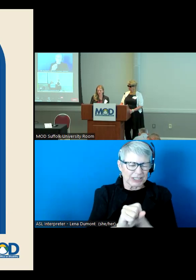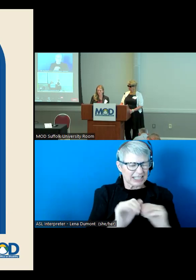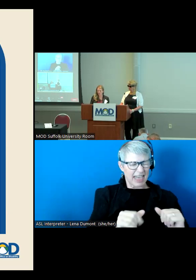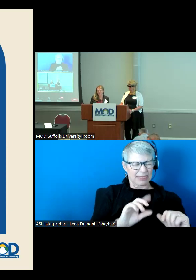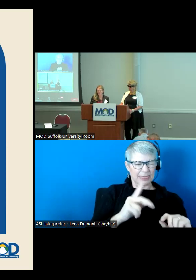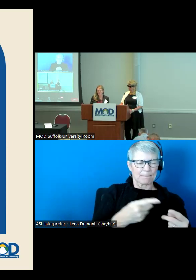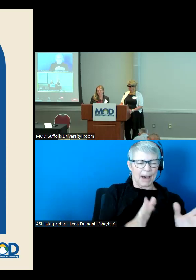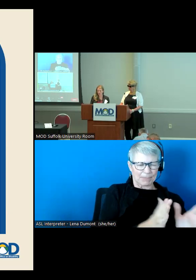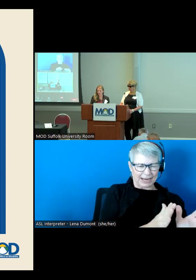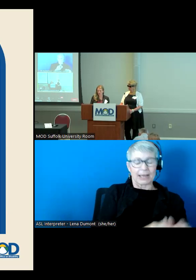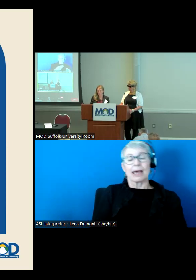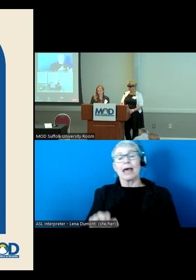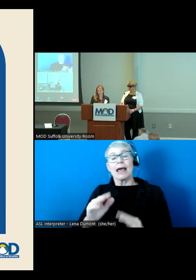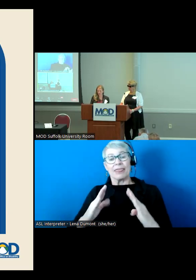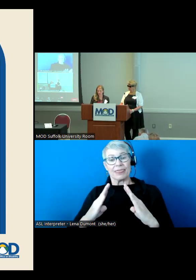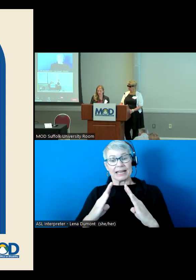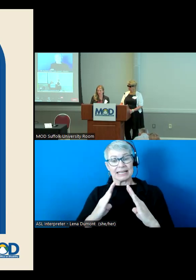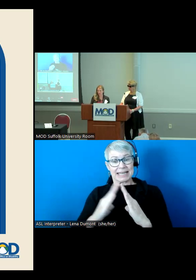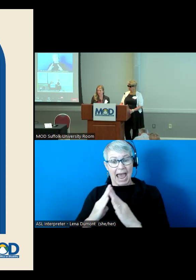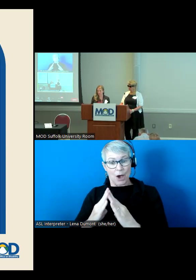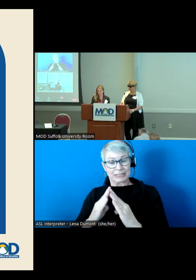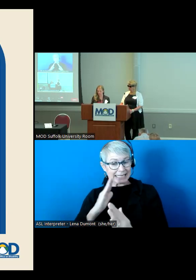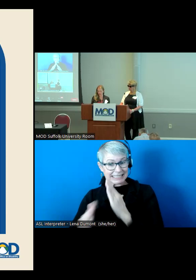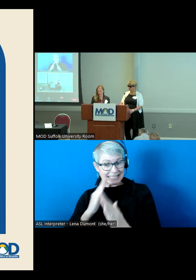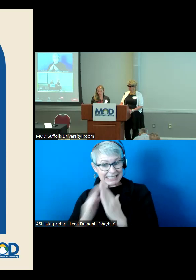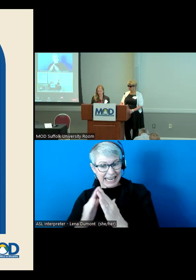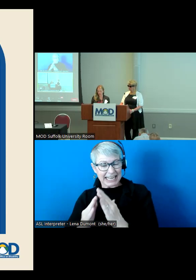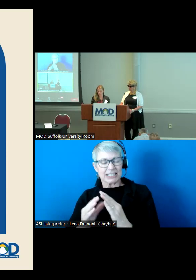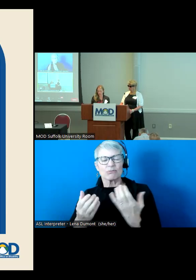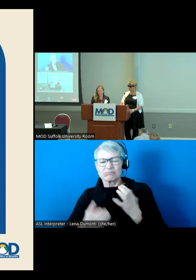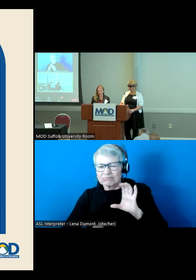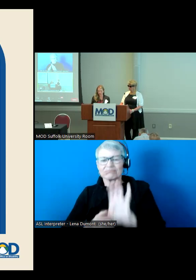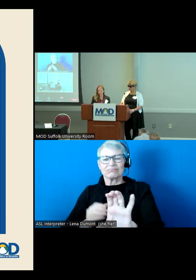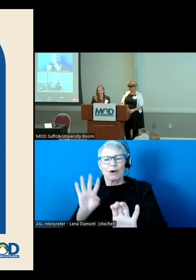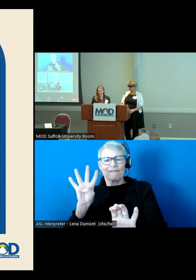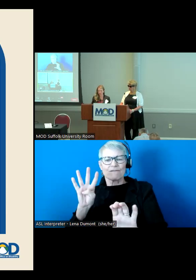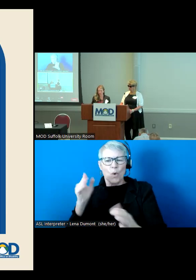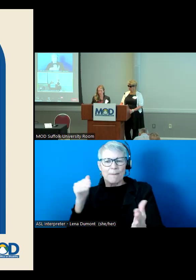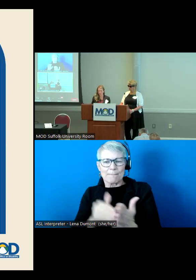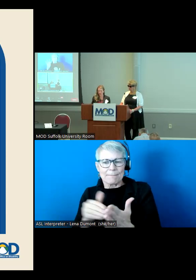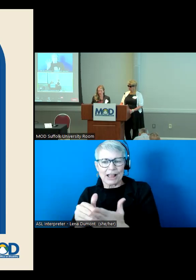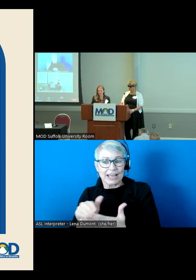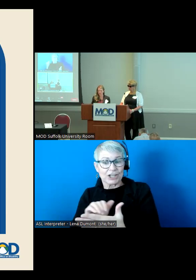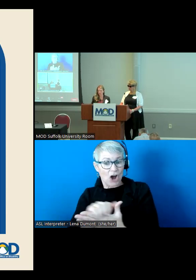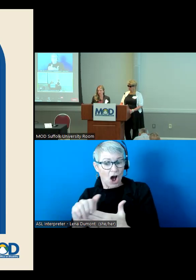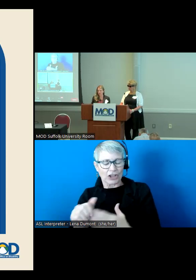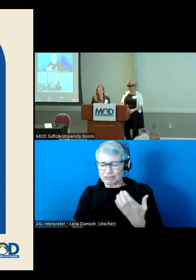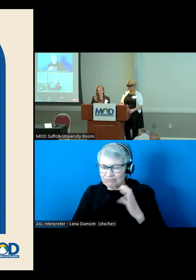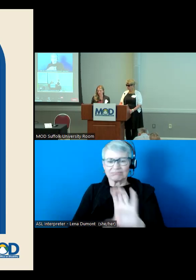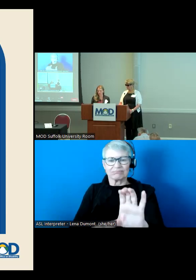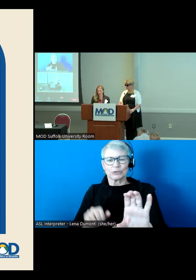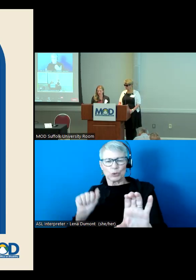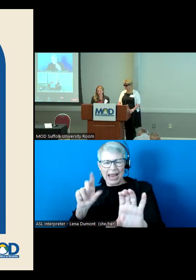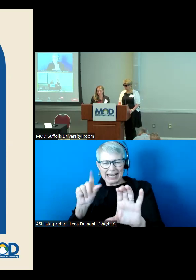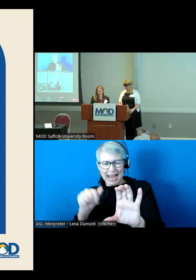nearly $4 million in municipal ADA grants, as the Secretary mentioned. These grants support accessibility at the